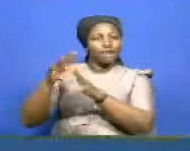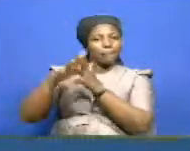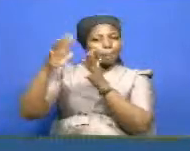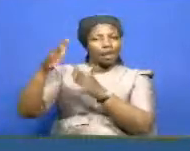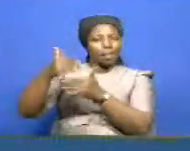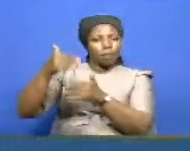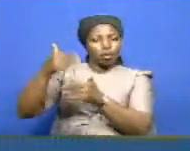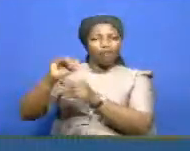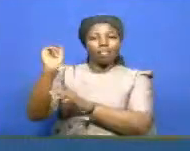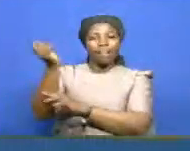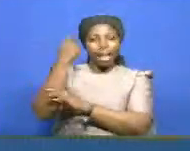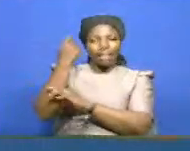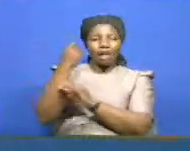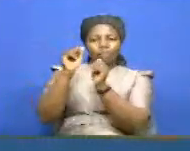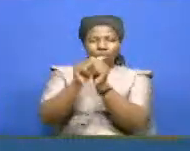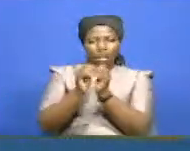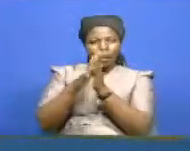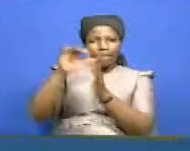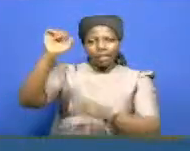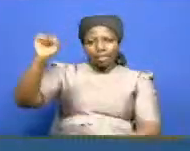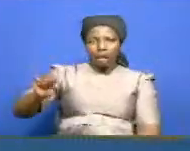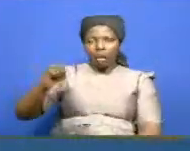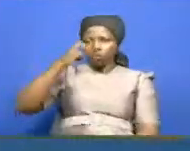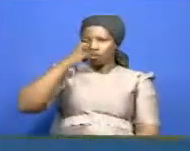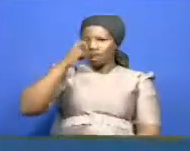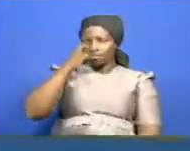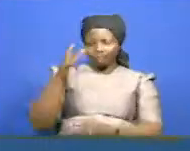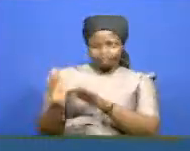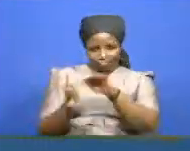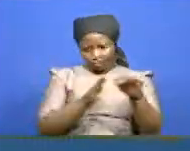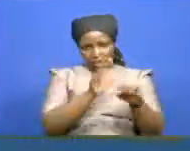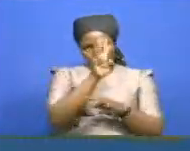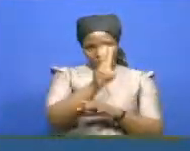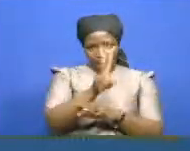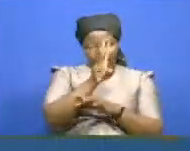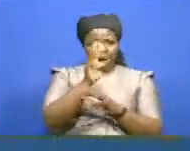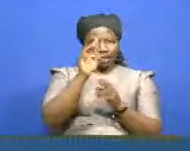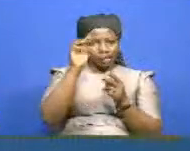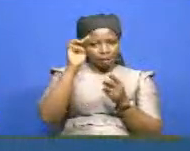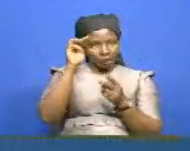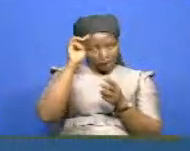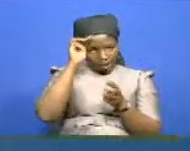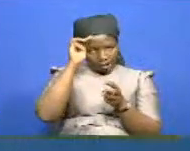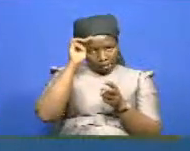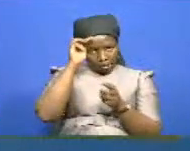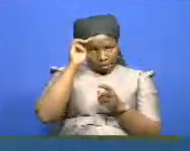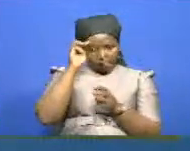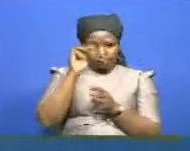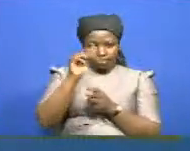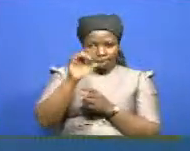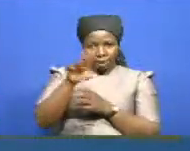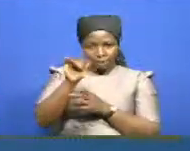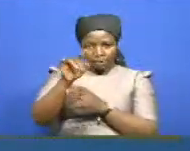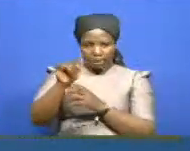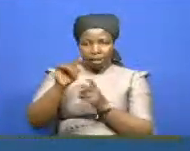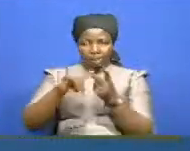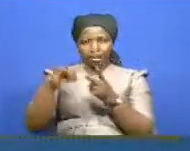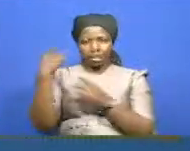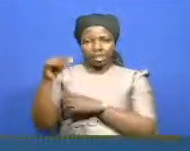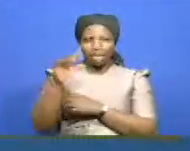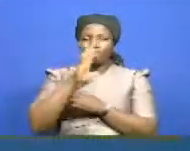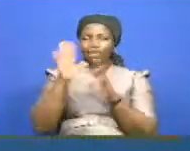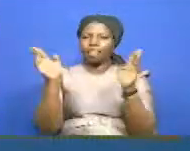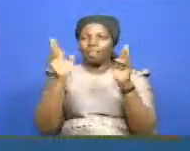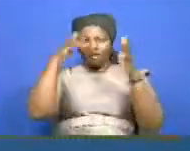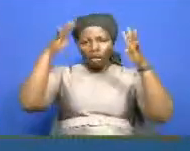of Kenya and South Sudan. In Wajir, Marsabit, and Garissa, be prepared for rains during the morning hours. The